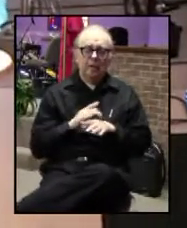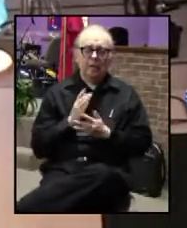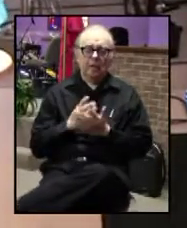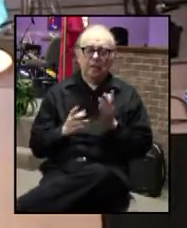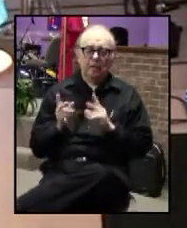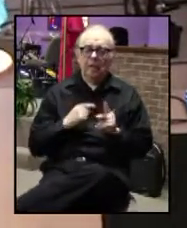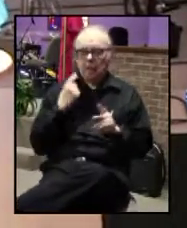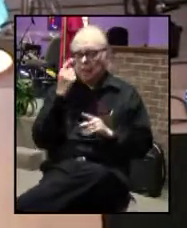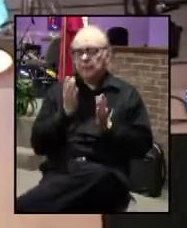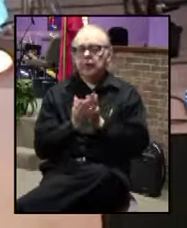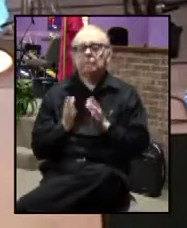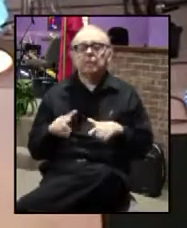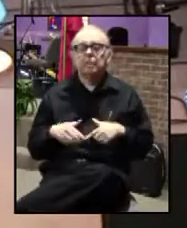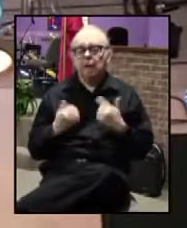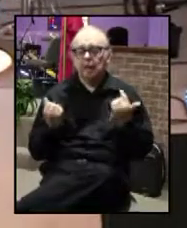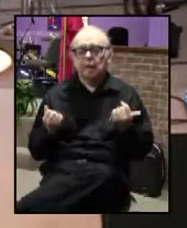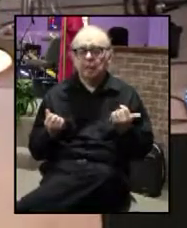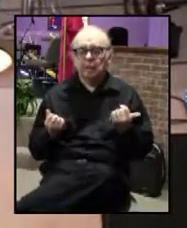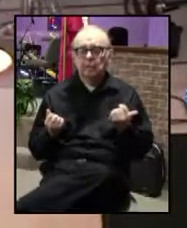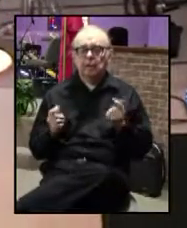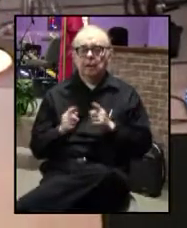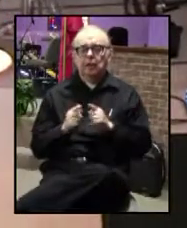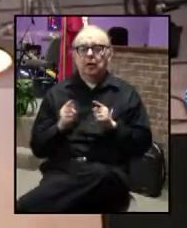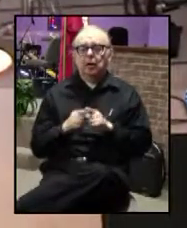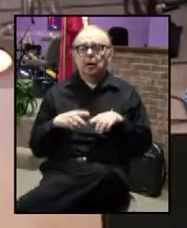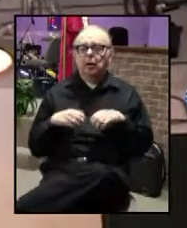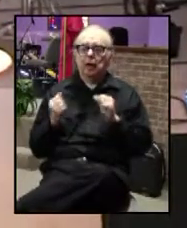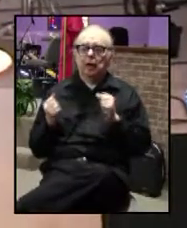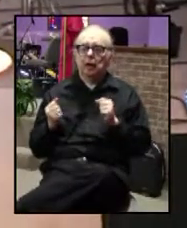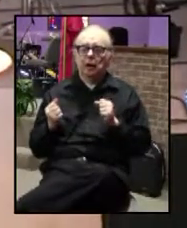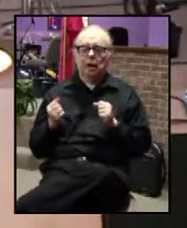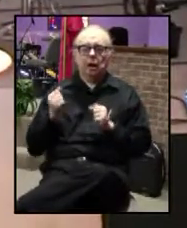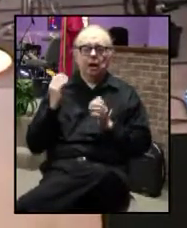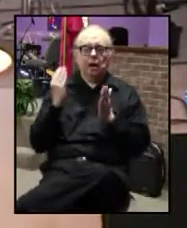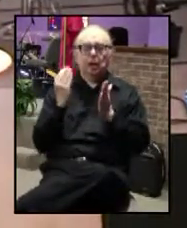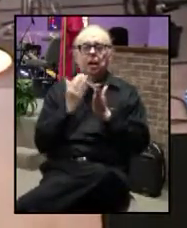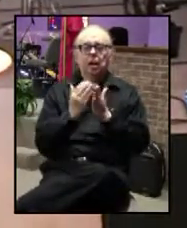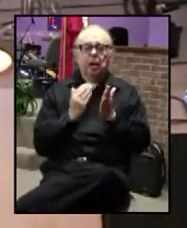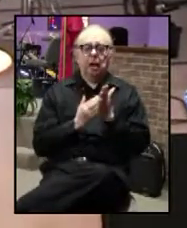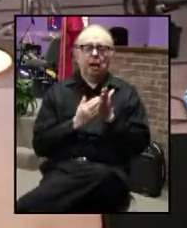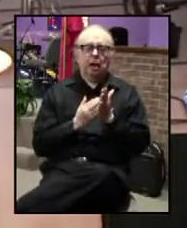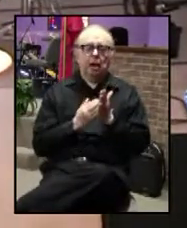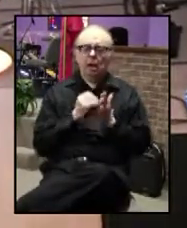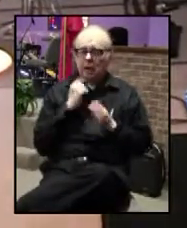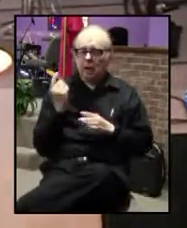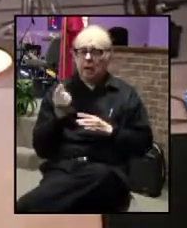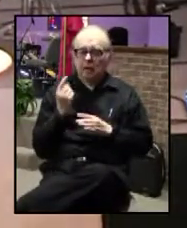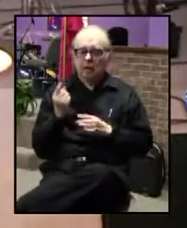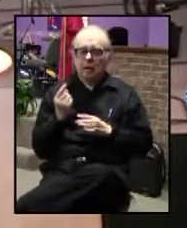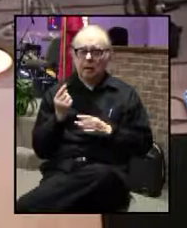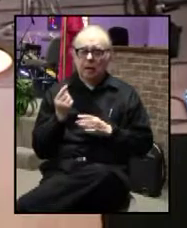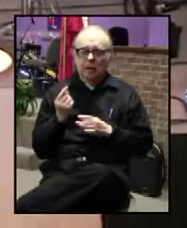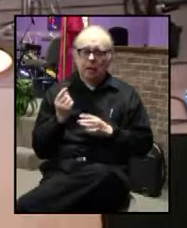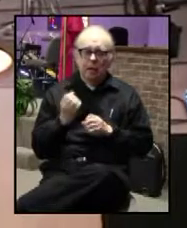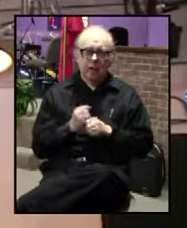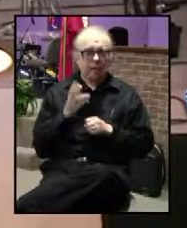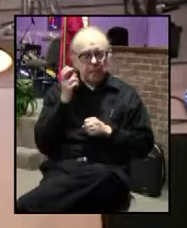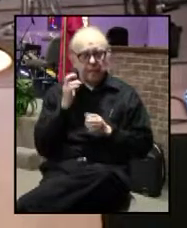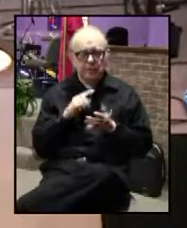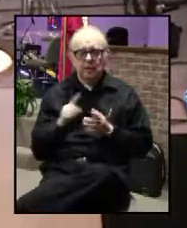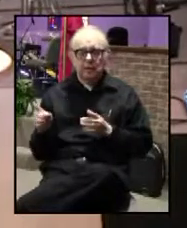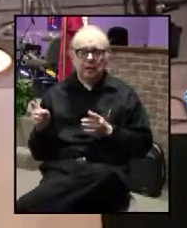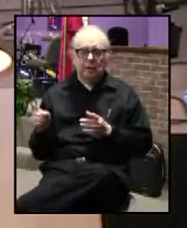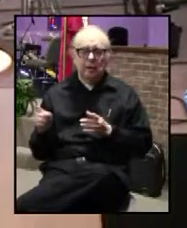people on Facebook Live. But we also take our sermons today, and not only do you get to listen to